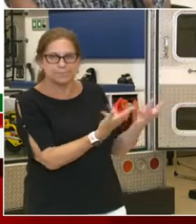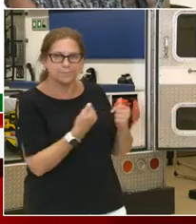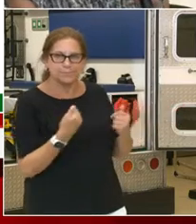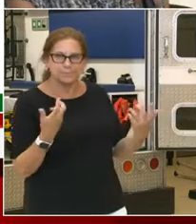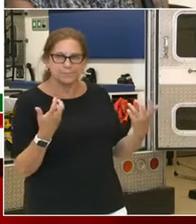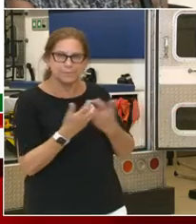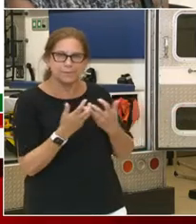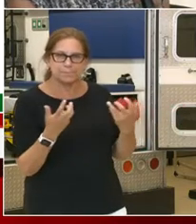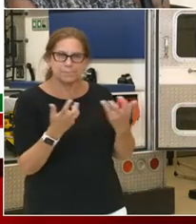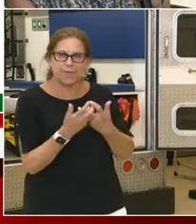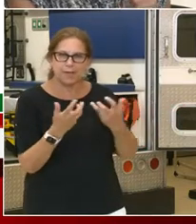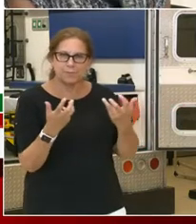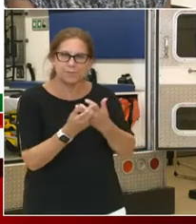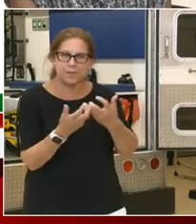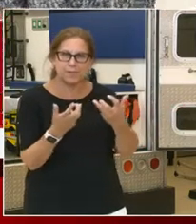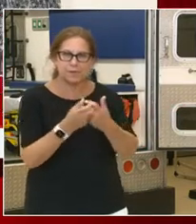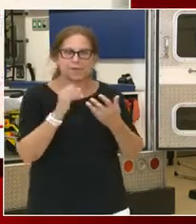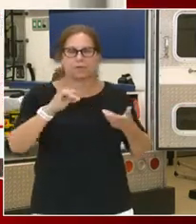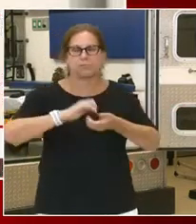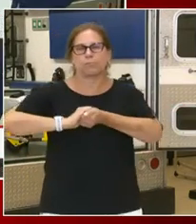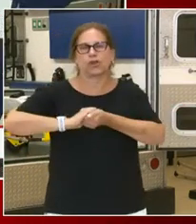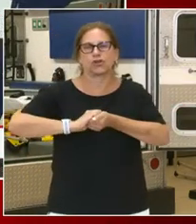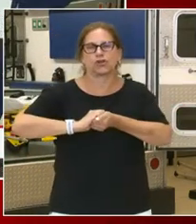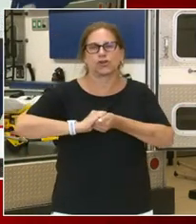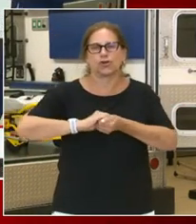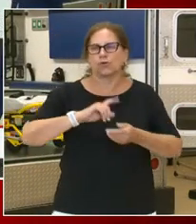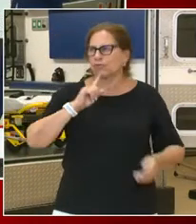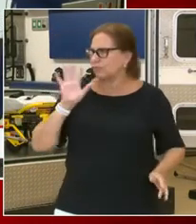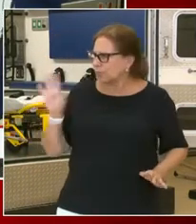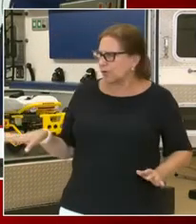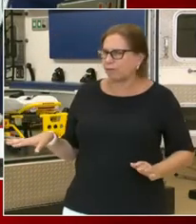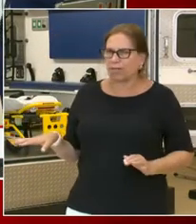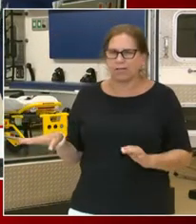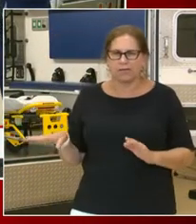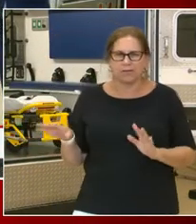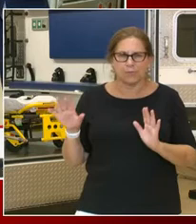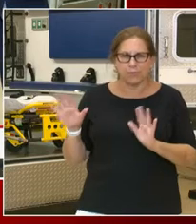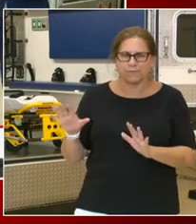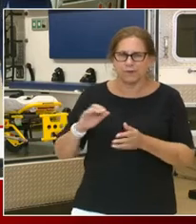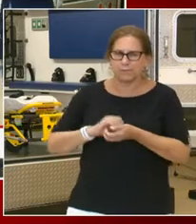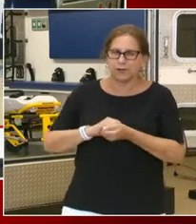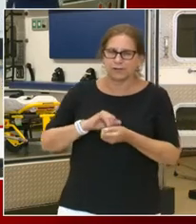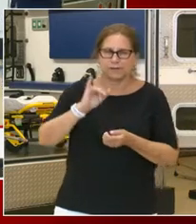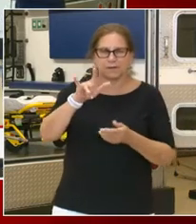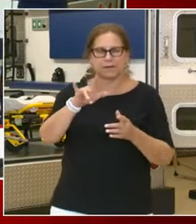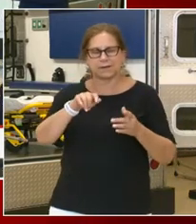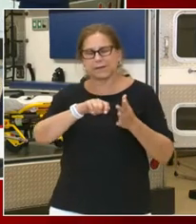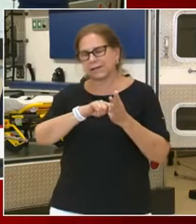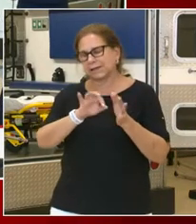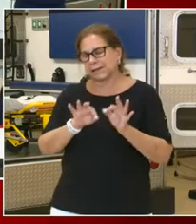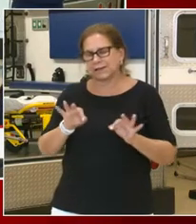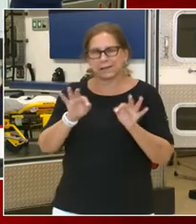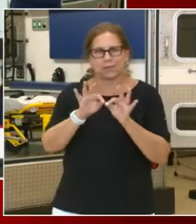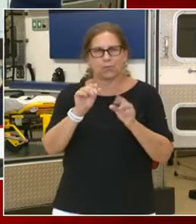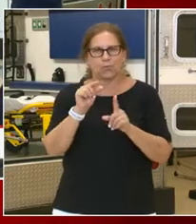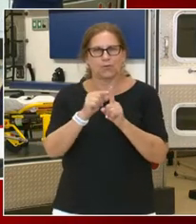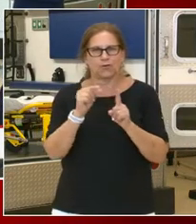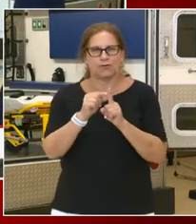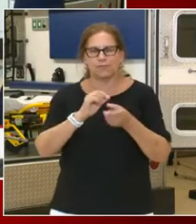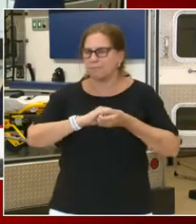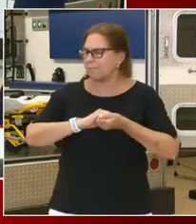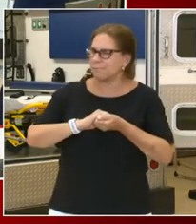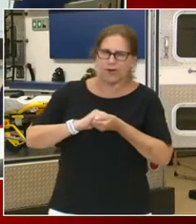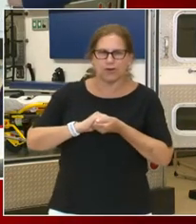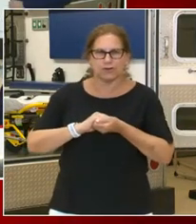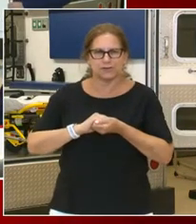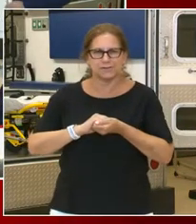about this innovative approach to training. That's great. And partnerships is the key word there. And I want to get back to President Mason now, and again,